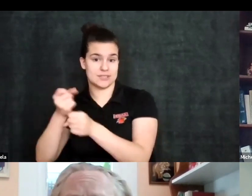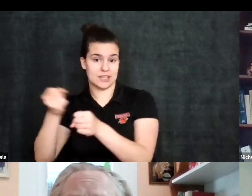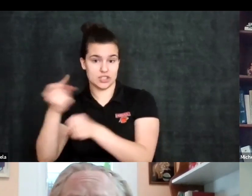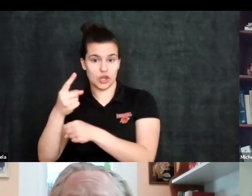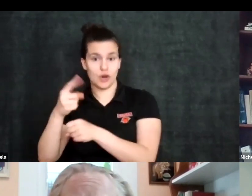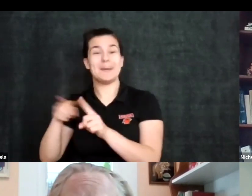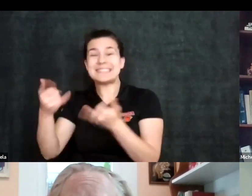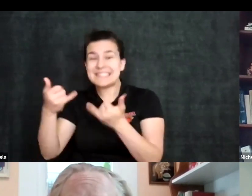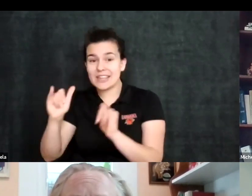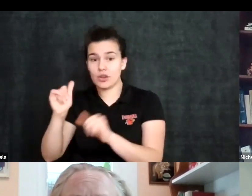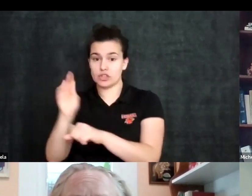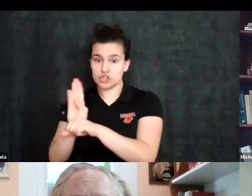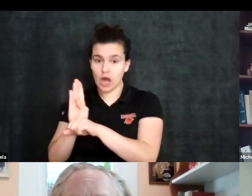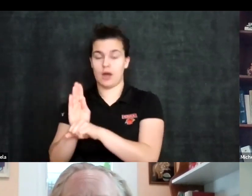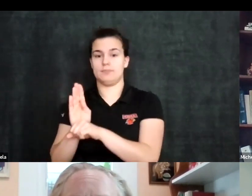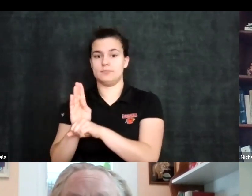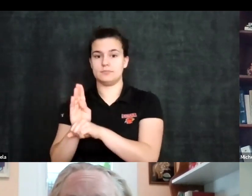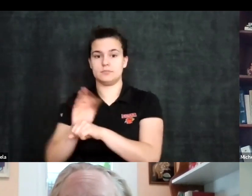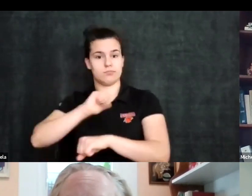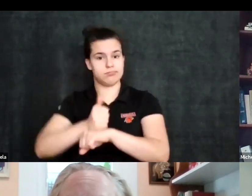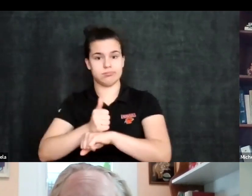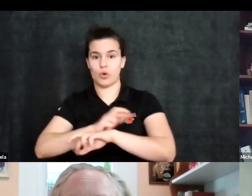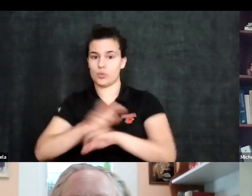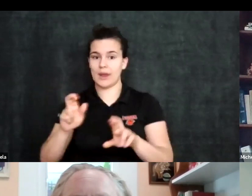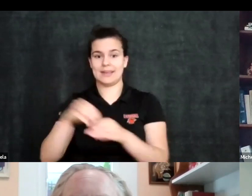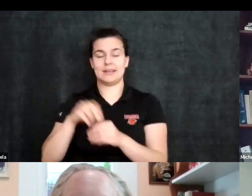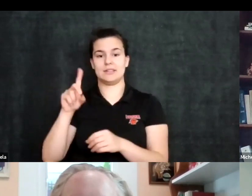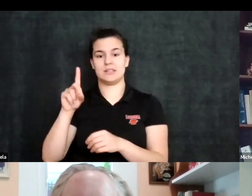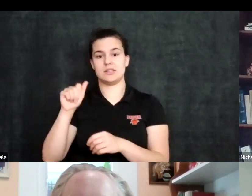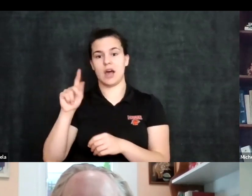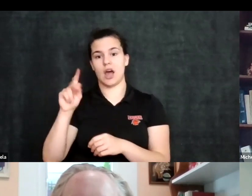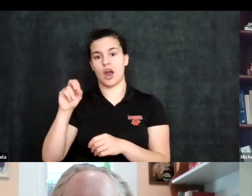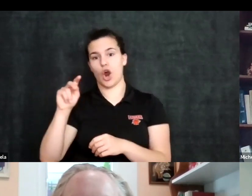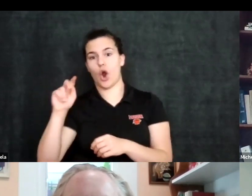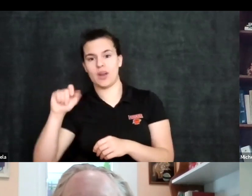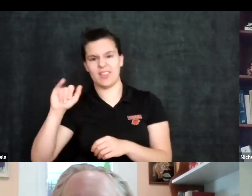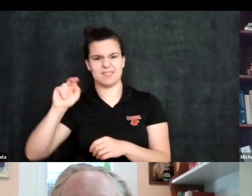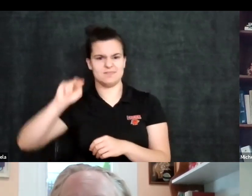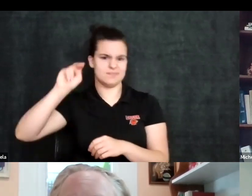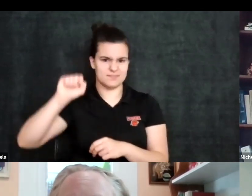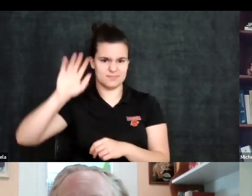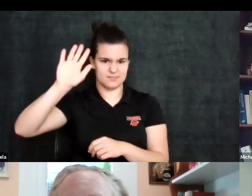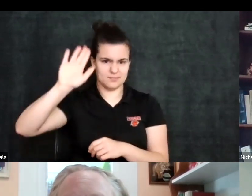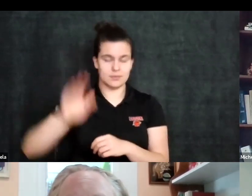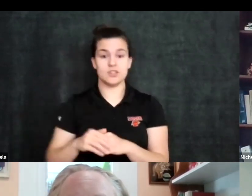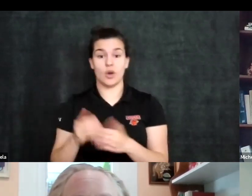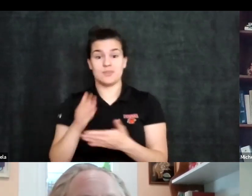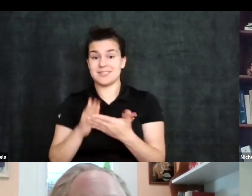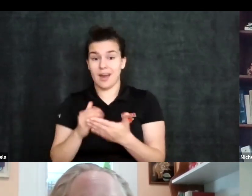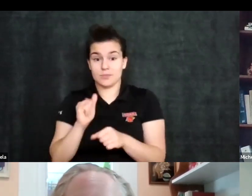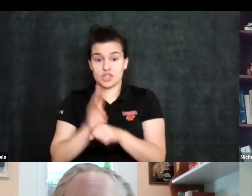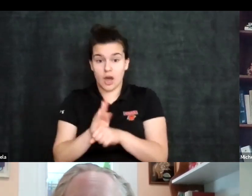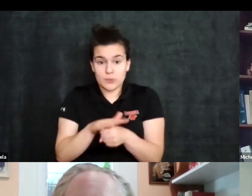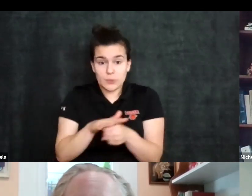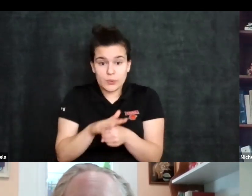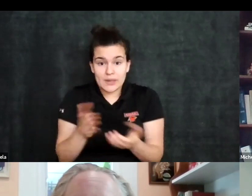federal energy agency up in the Dakotas. So the jobs are local, the jobs are statewide, a